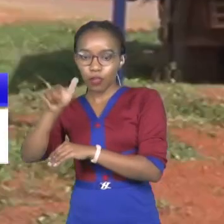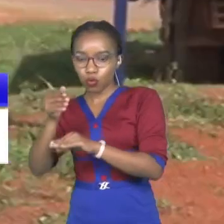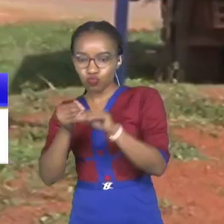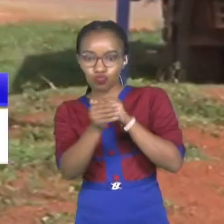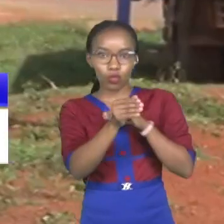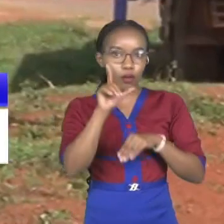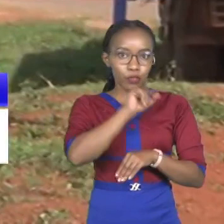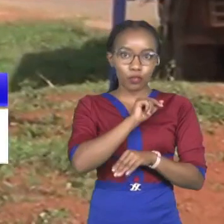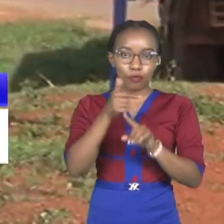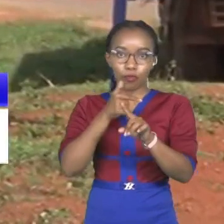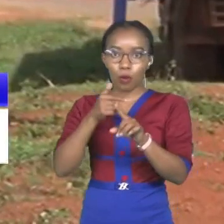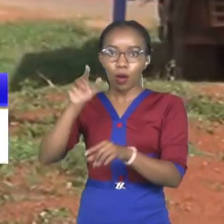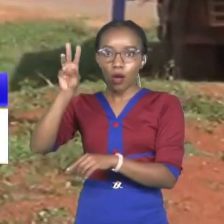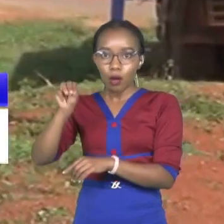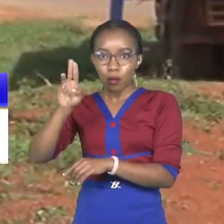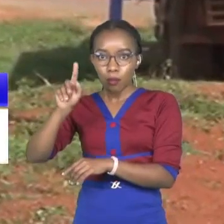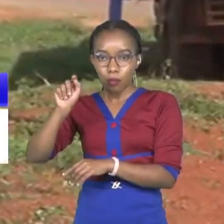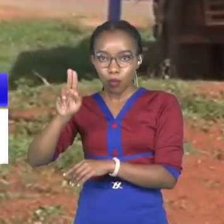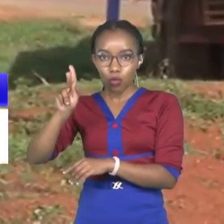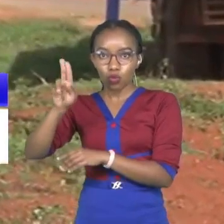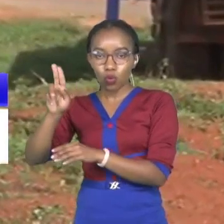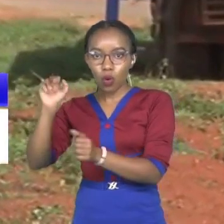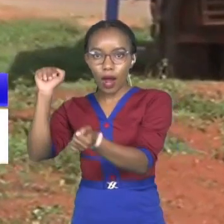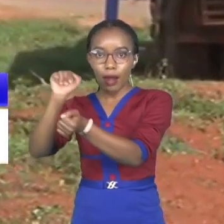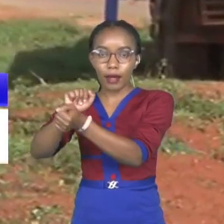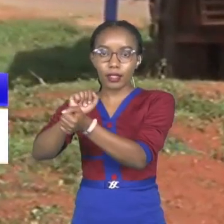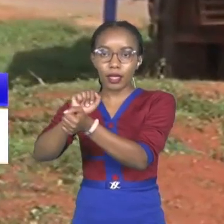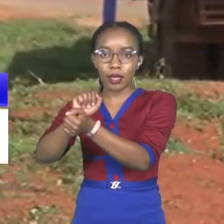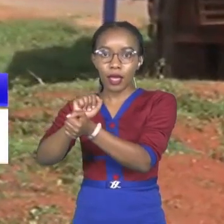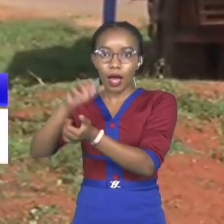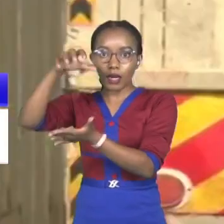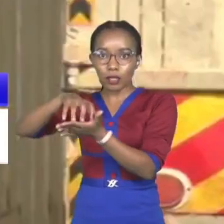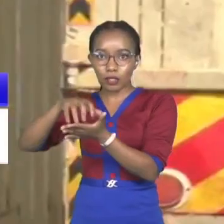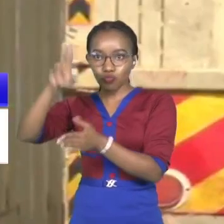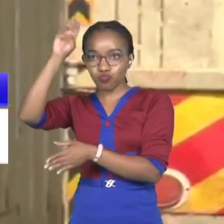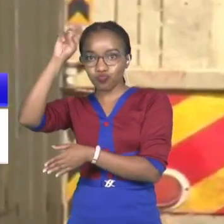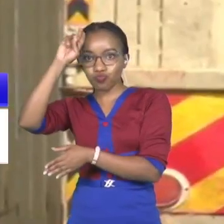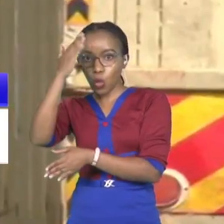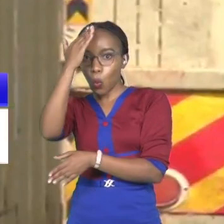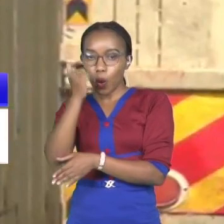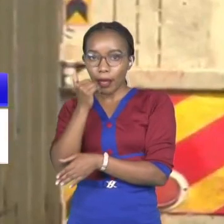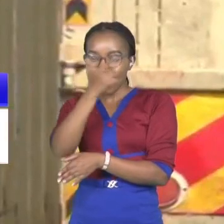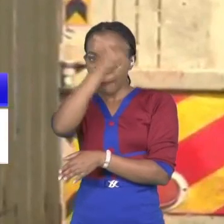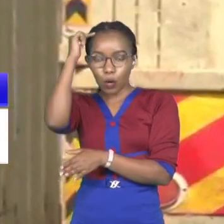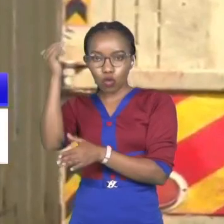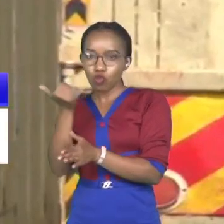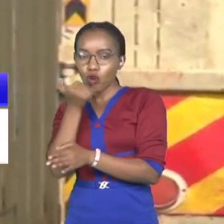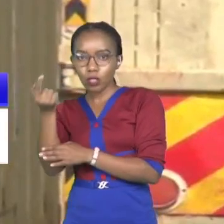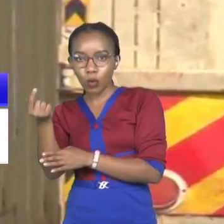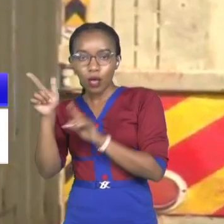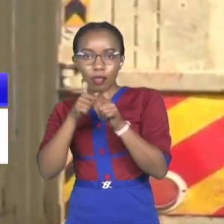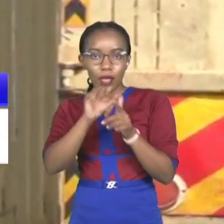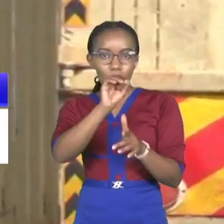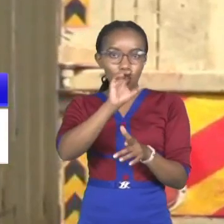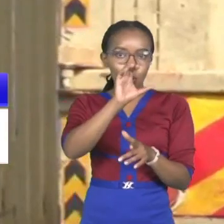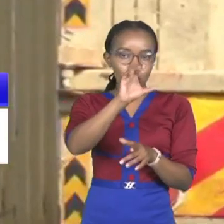shillings from Jeremiah Mutuku, who had been arrested and detained at a station for offense of impersonation. The then OCS was